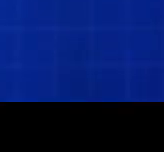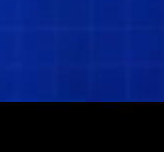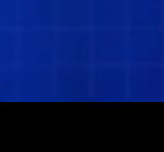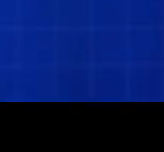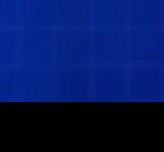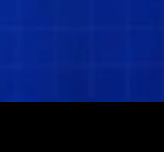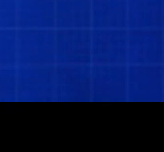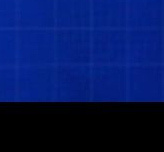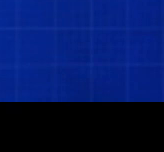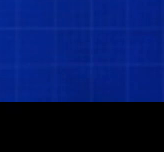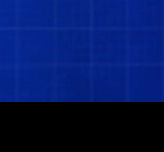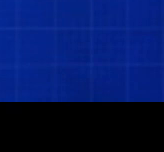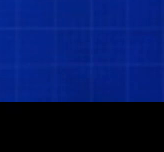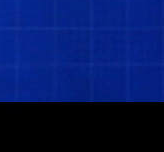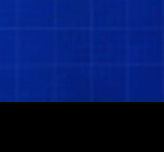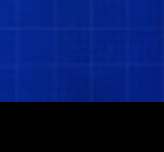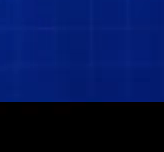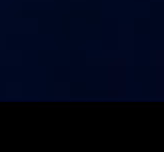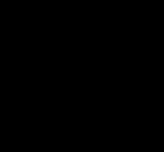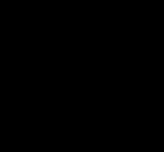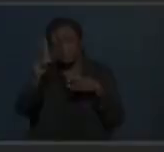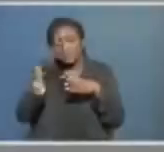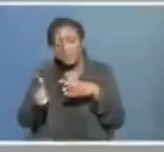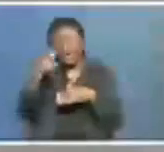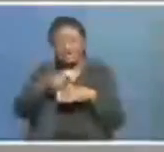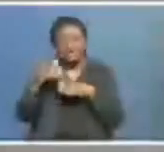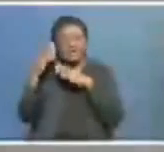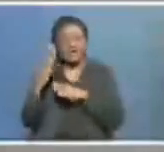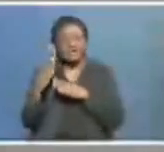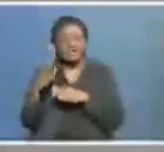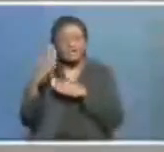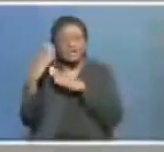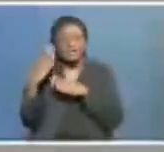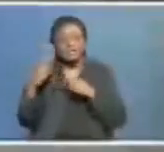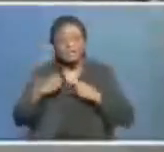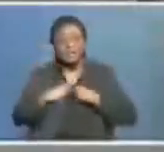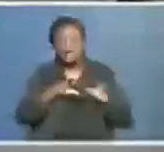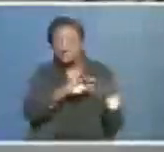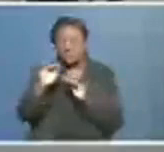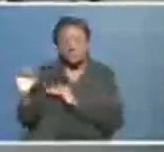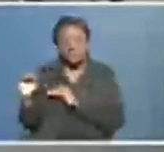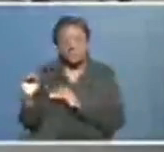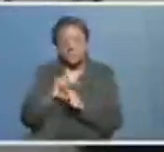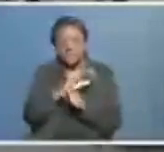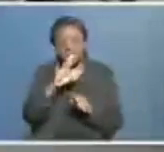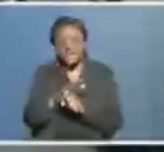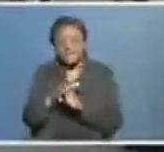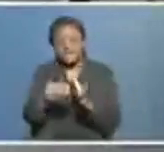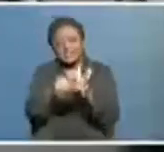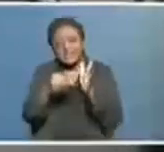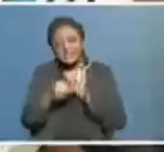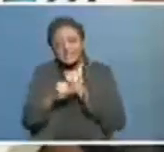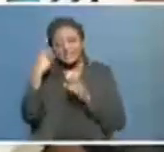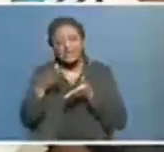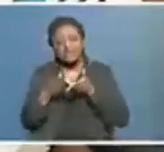Shop online for free in-store pickup in 2 hours or less. The Bahamas has removed the COVID-19 mandate for cruise passengers coming to Bahamian